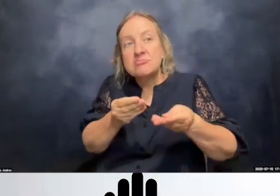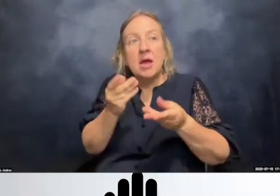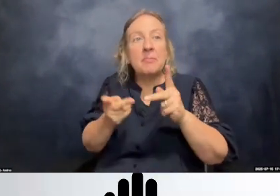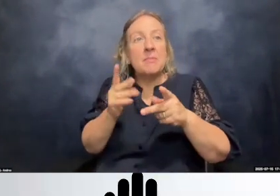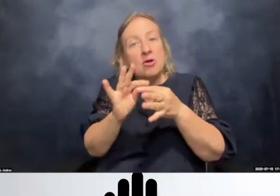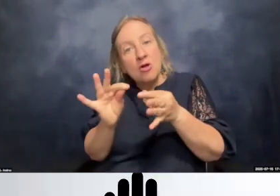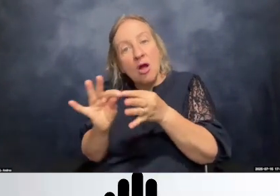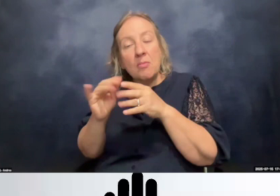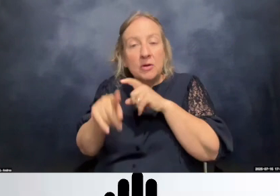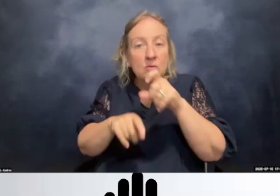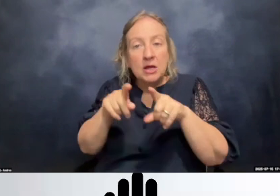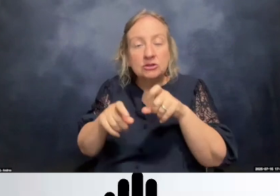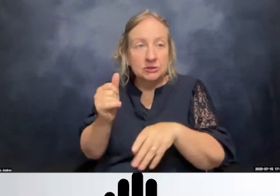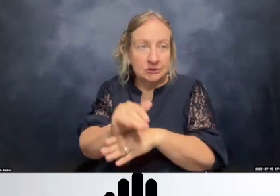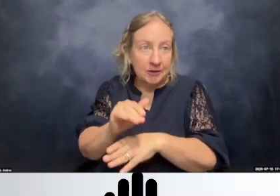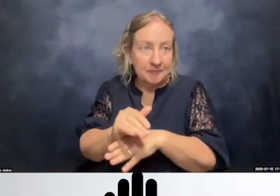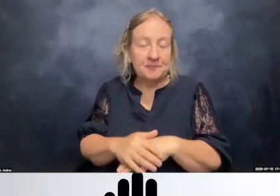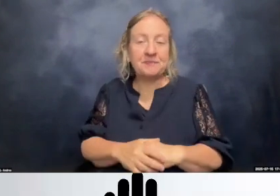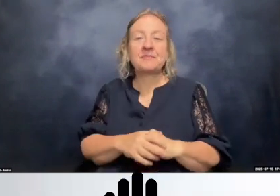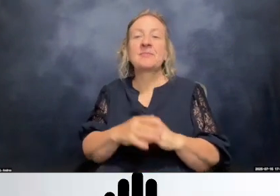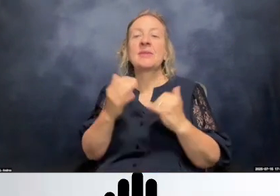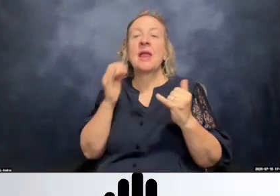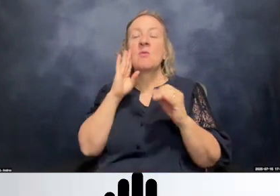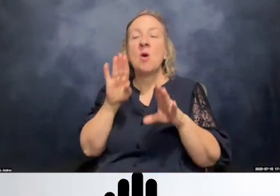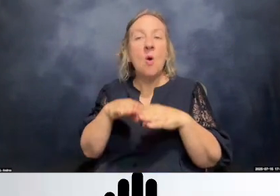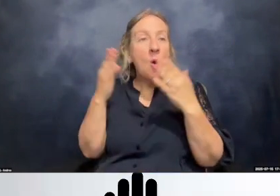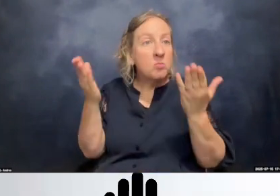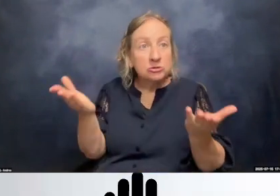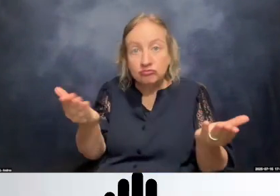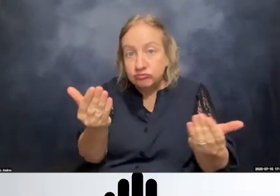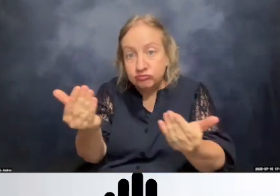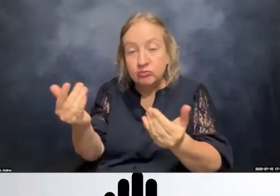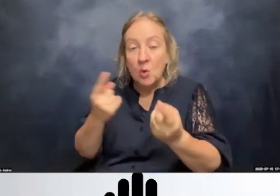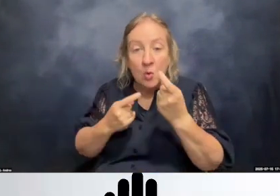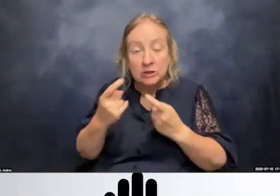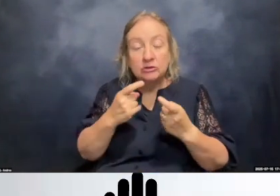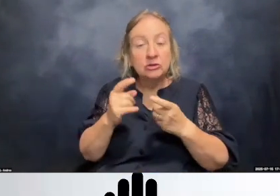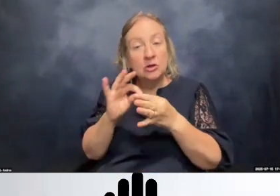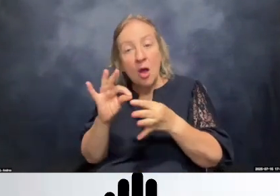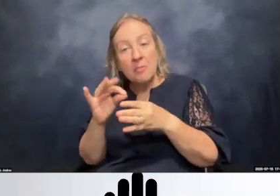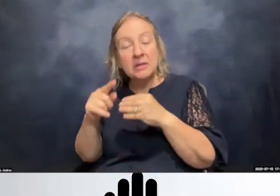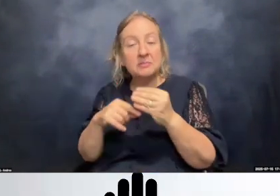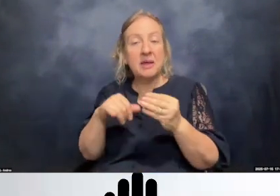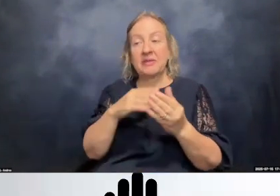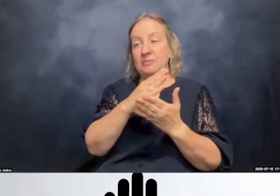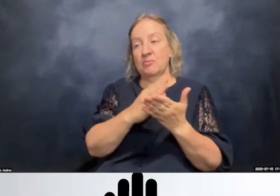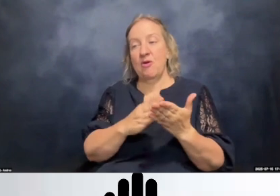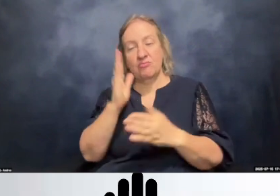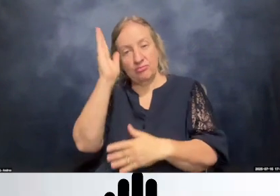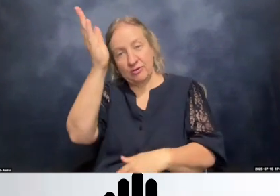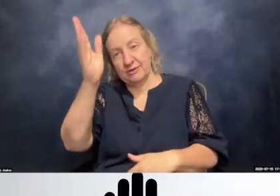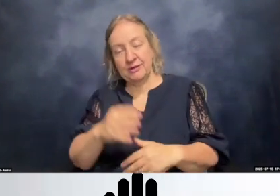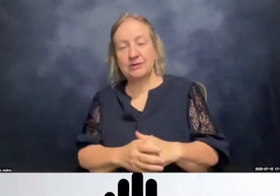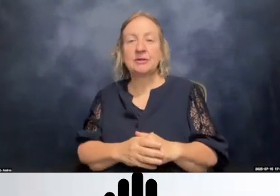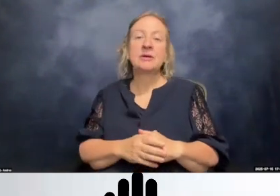this evening. We now want to open the floor for questions and comments regarding this part of the presentation. I would like